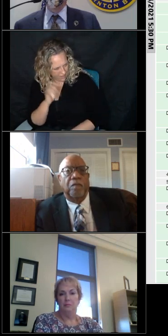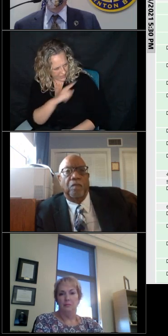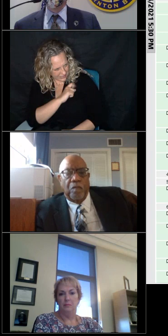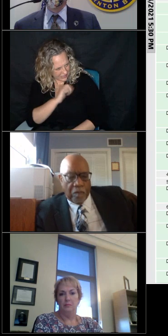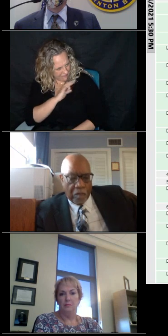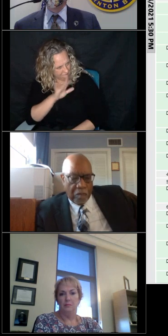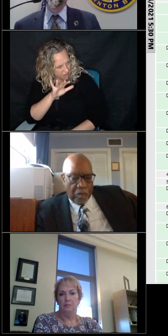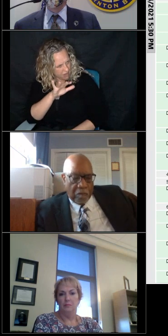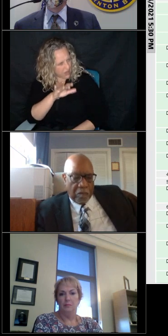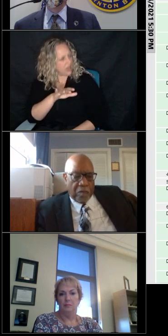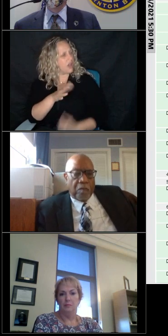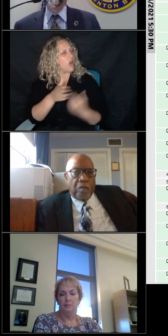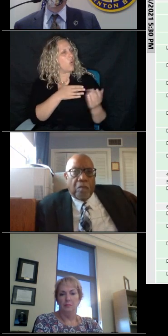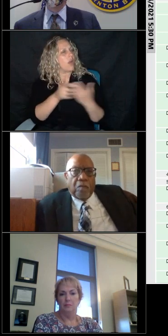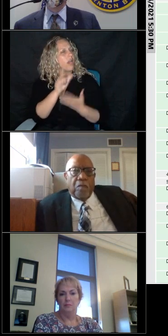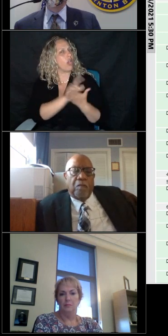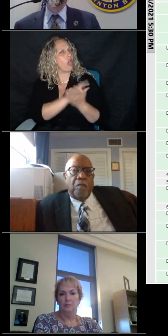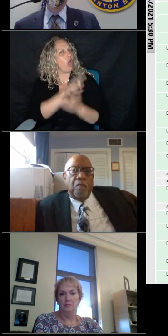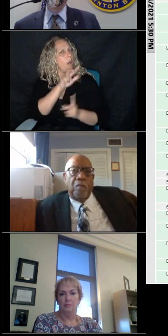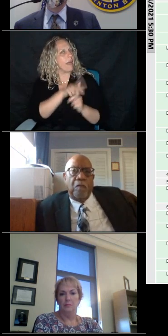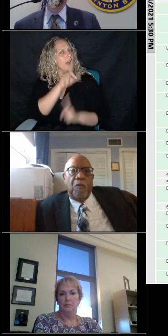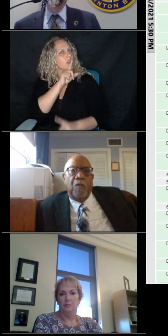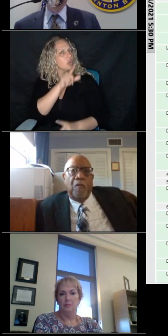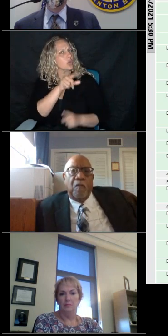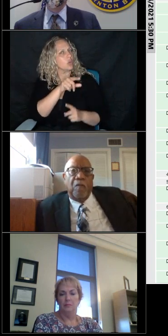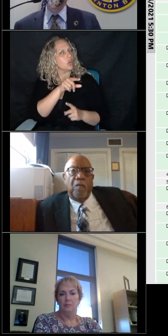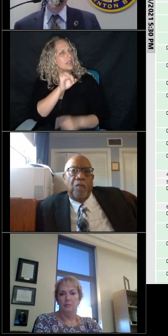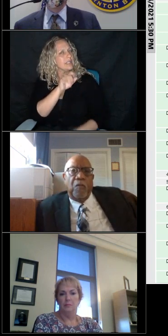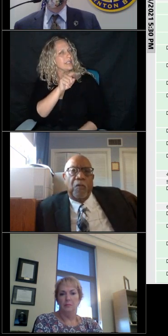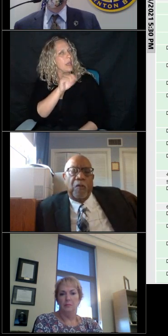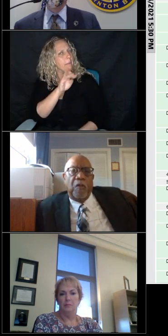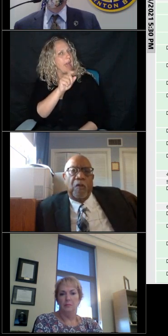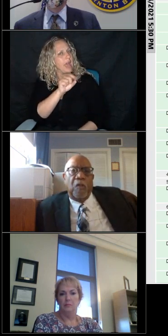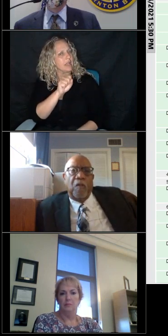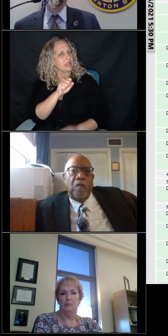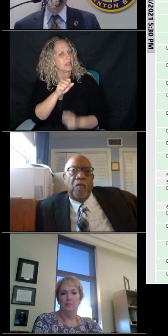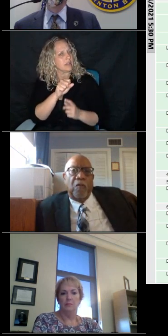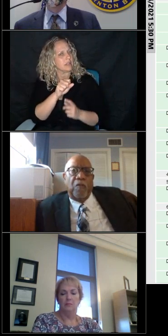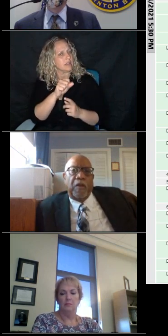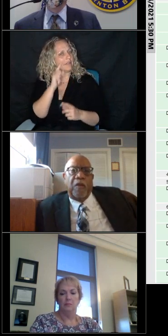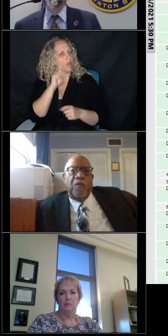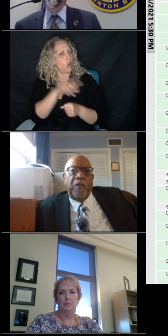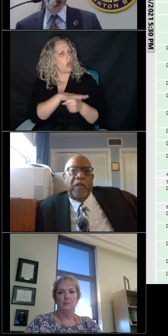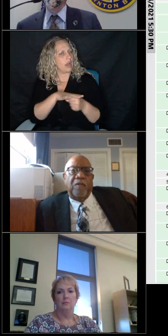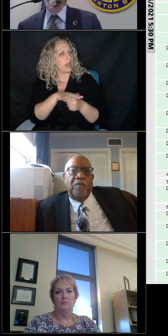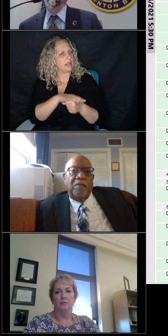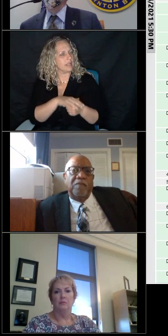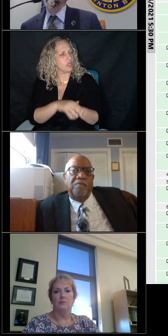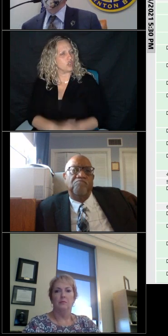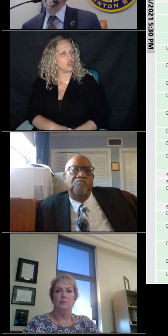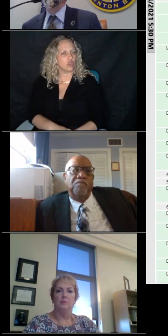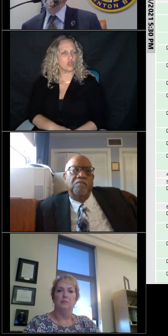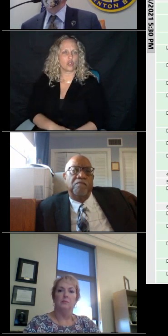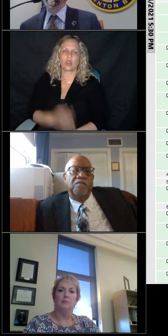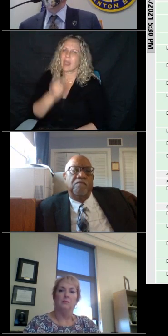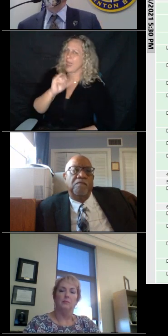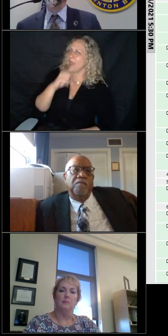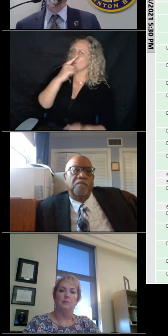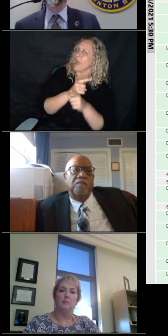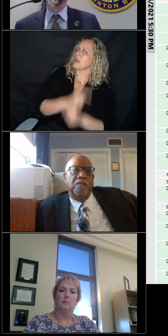is whether that law applies to the setbacks, I think, that we have for gas stations. Right. Yeah.